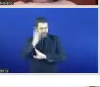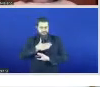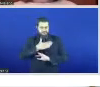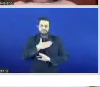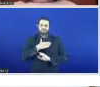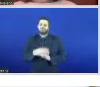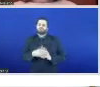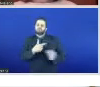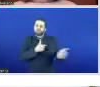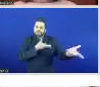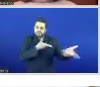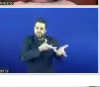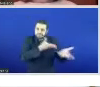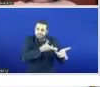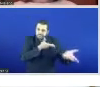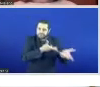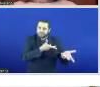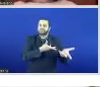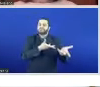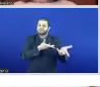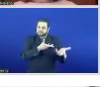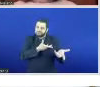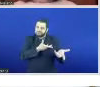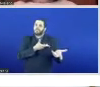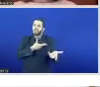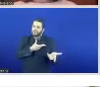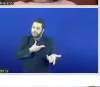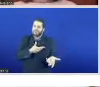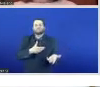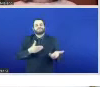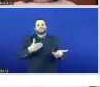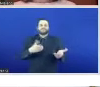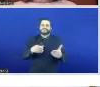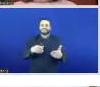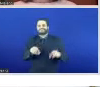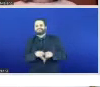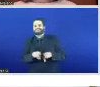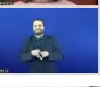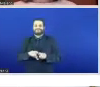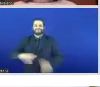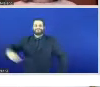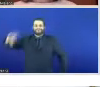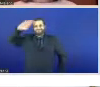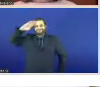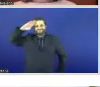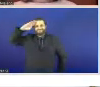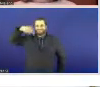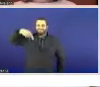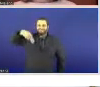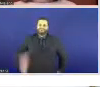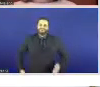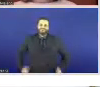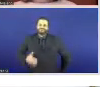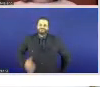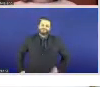been left behind with new and innovative and creative energy. Certainly in the Black Lives Matter movement in the United States,